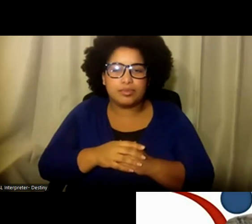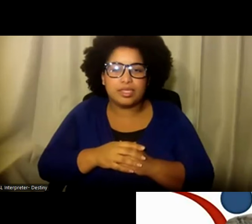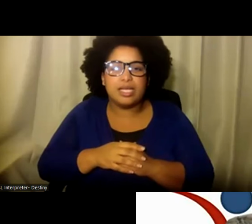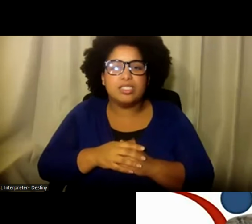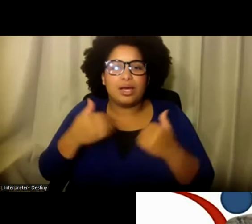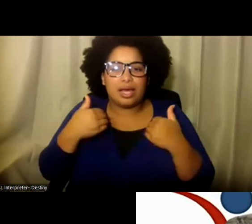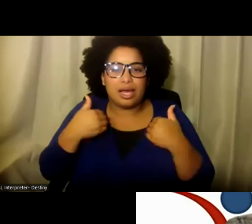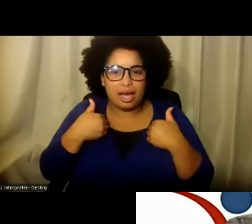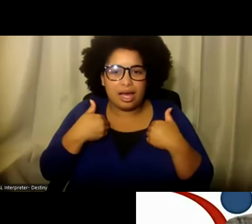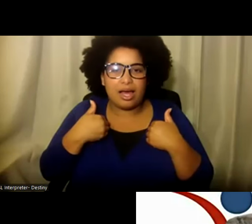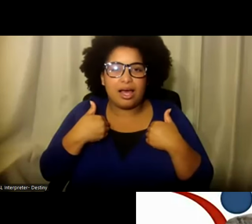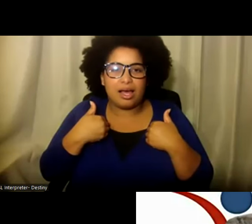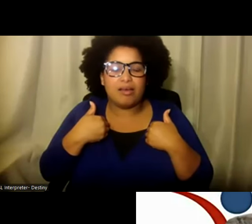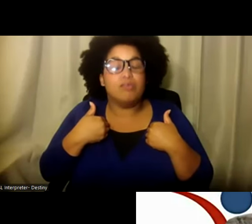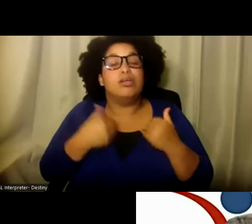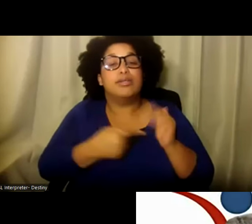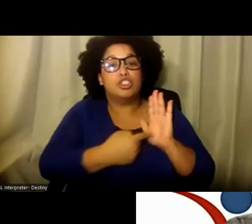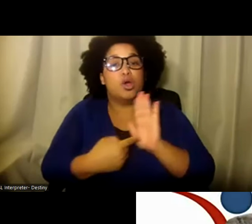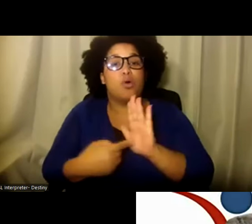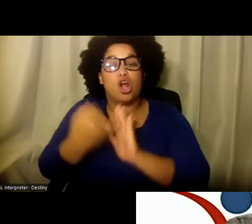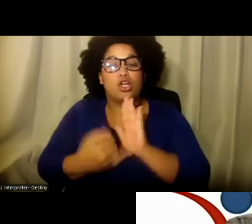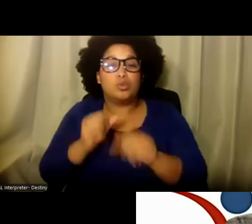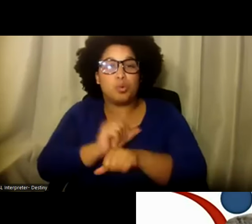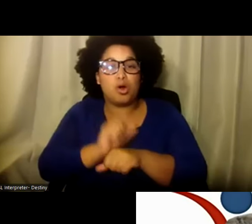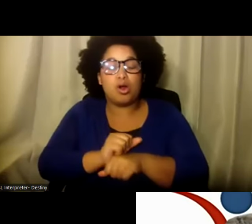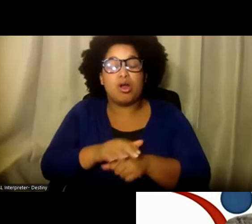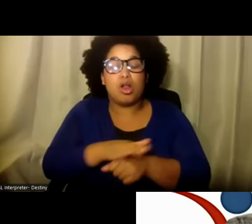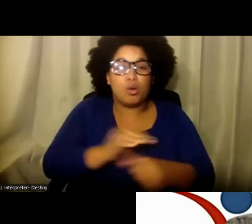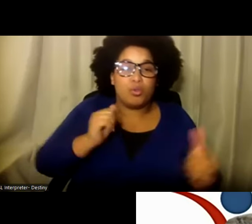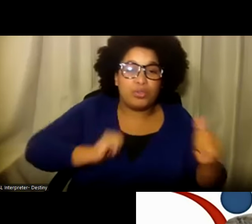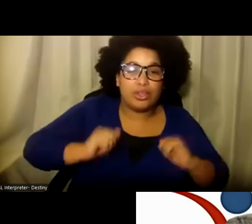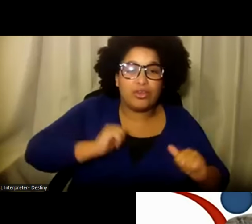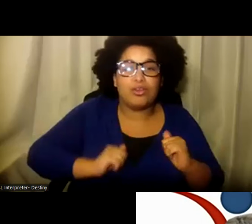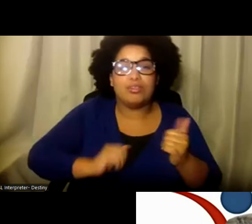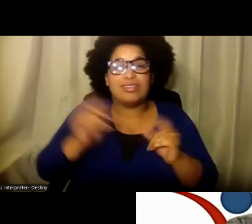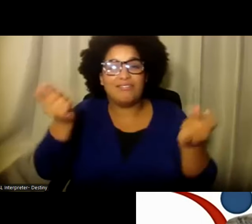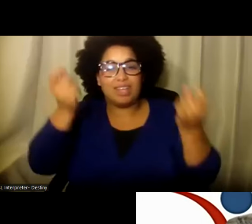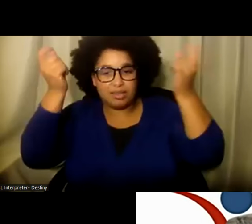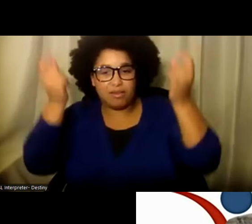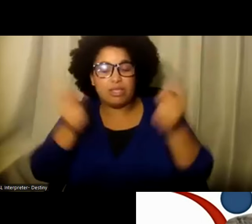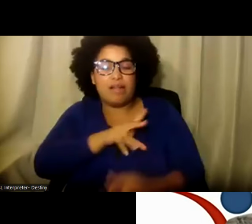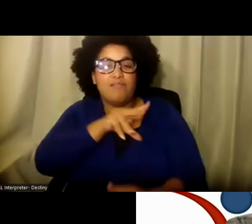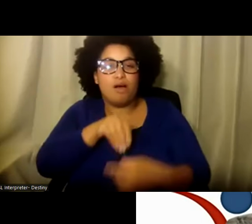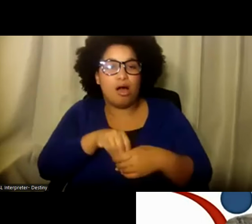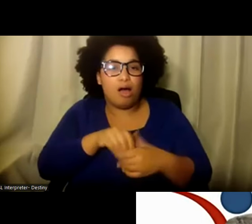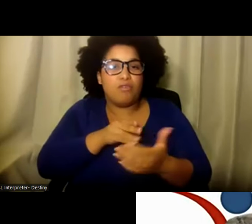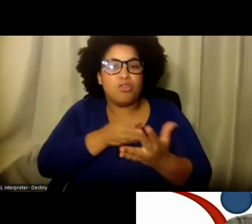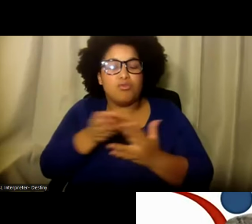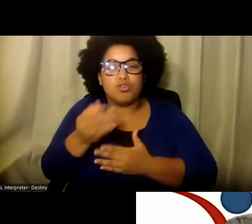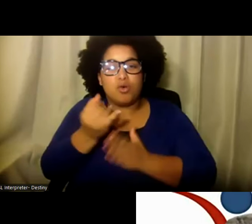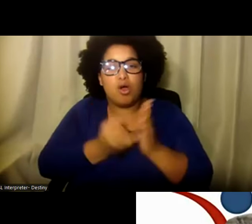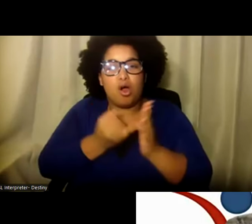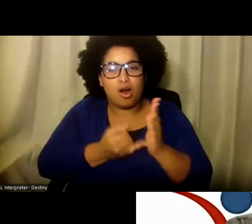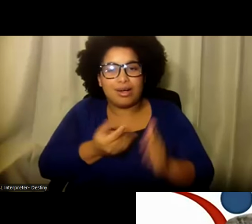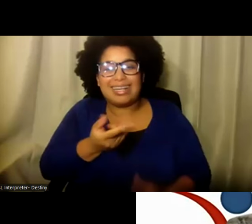Alchemia often performs in our local theaters, festivals, and participate engagement through our galleries and